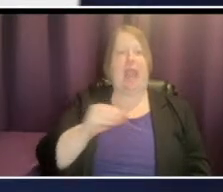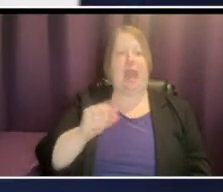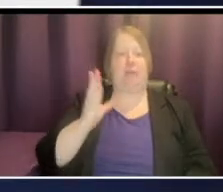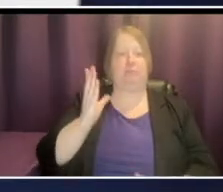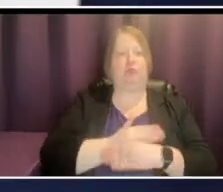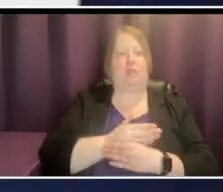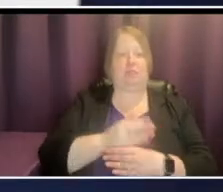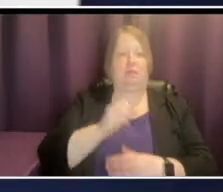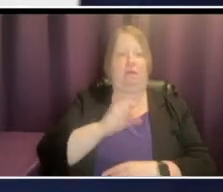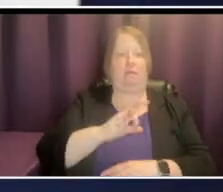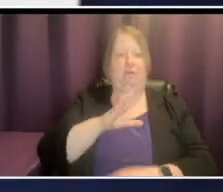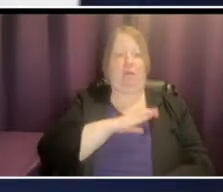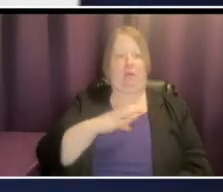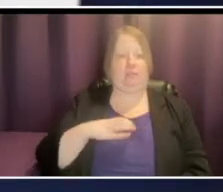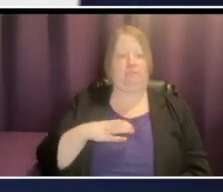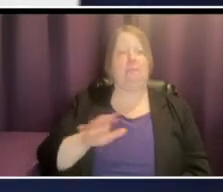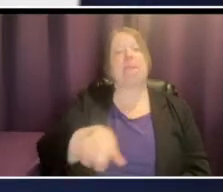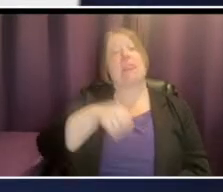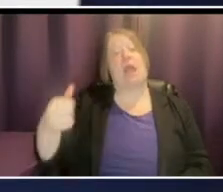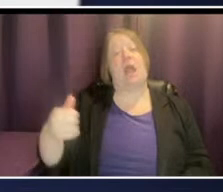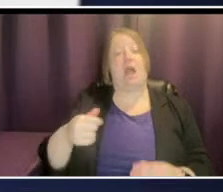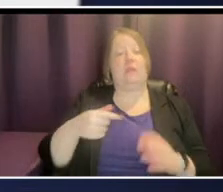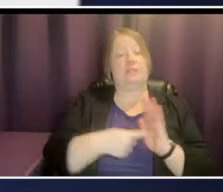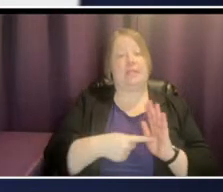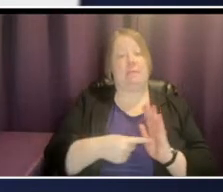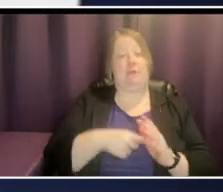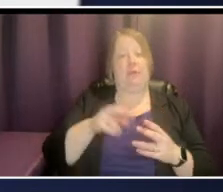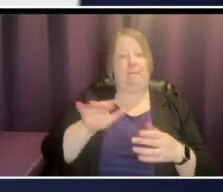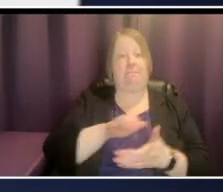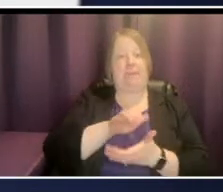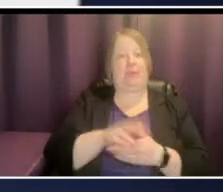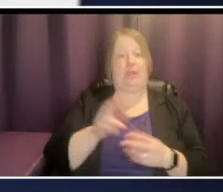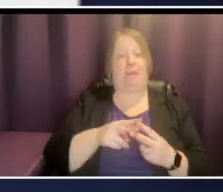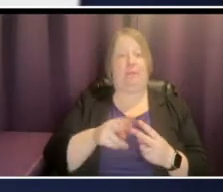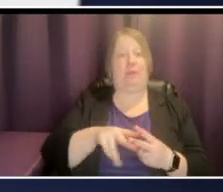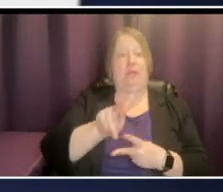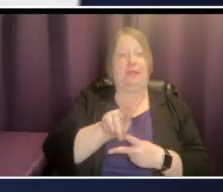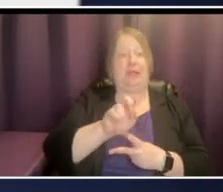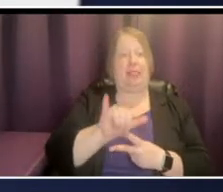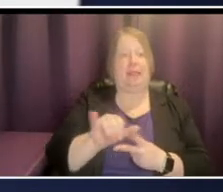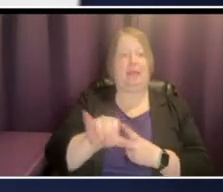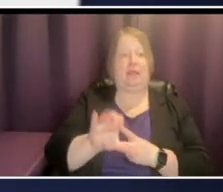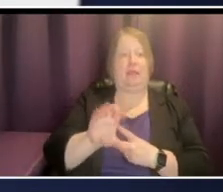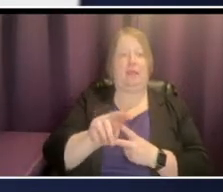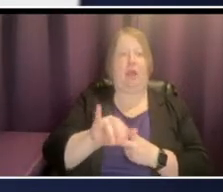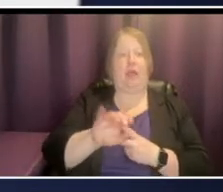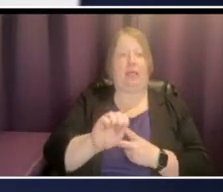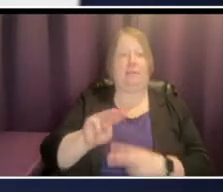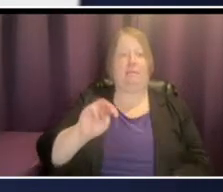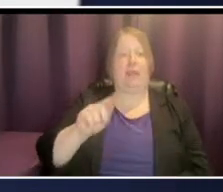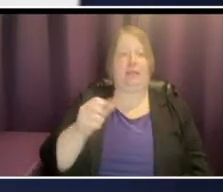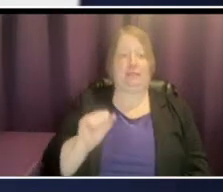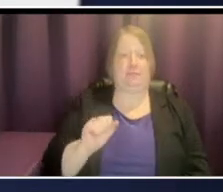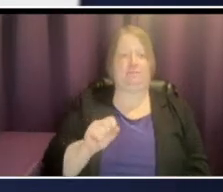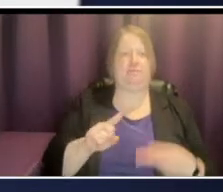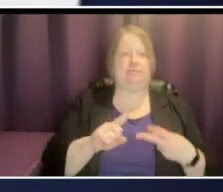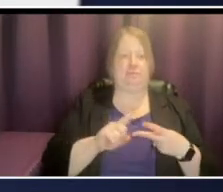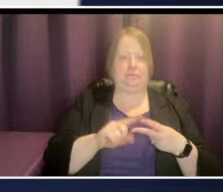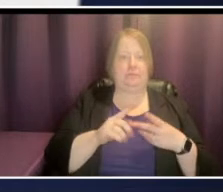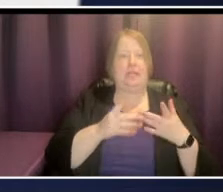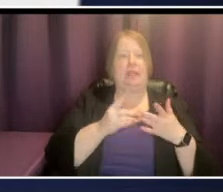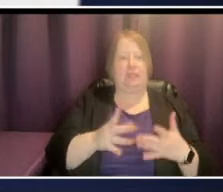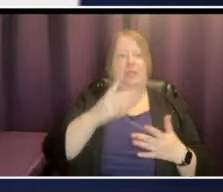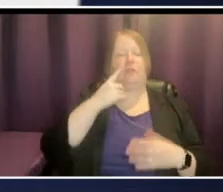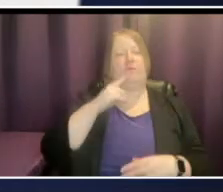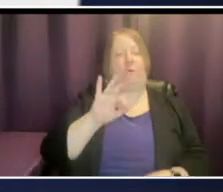Kelly and Connie Meigs. Now, Kelly Meigs was the leader of the Florida chapter of the Oath Keepers. Both he